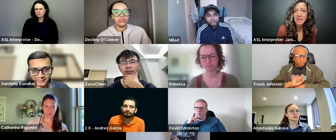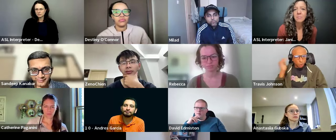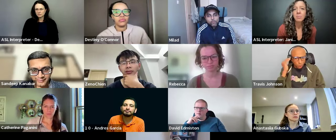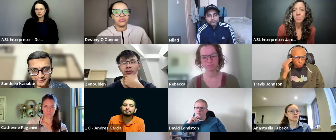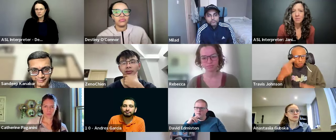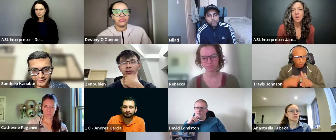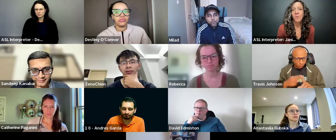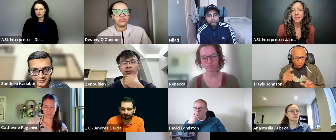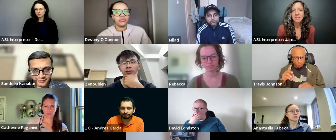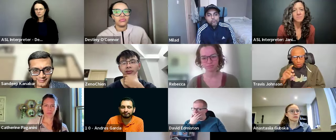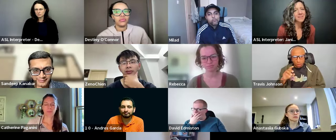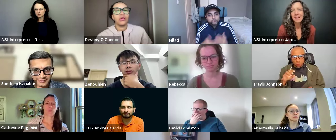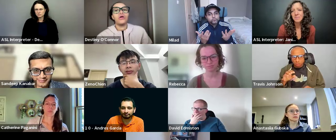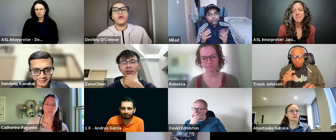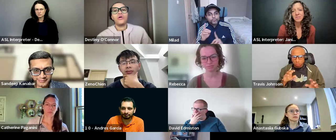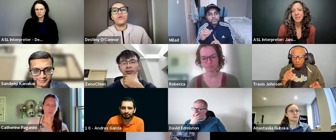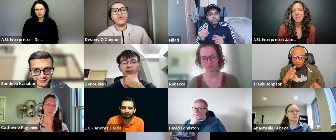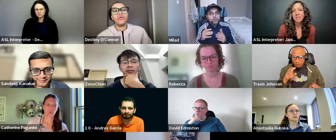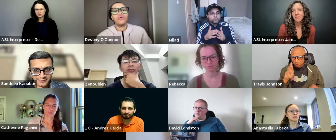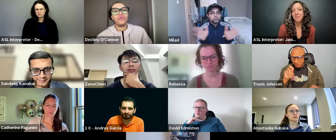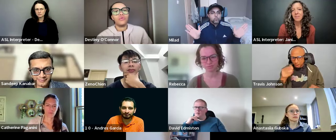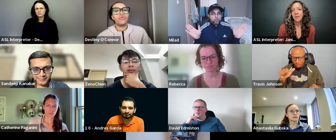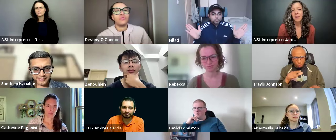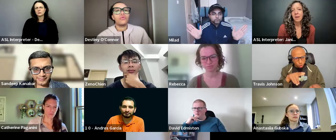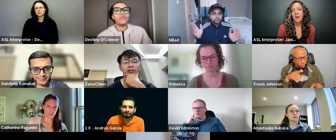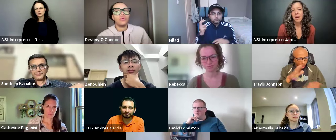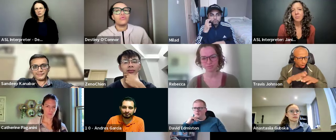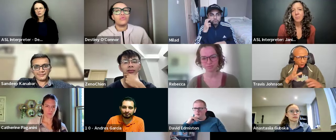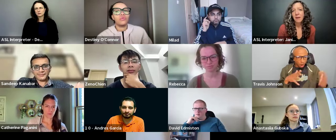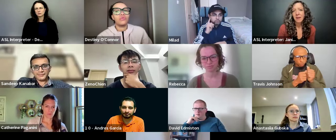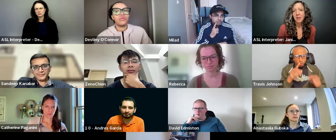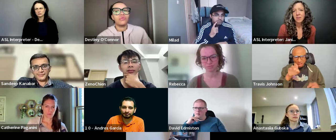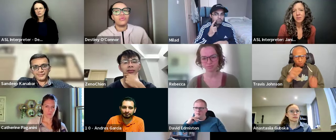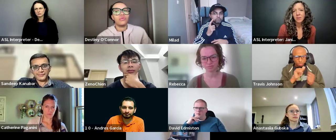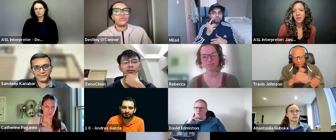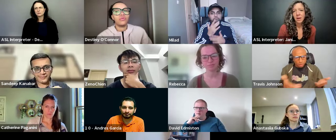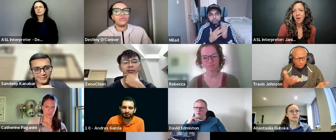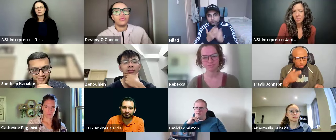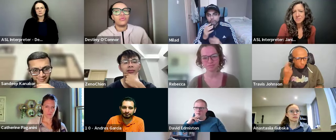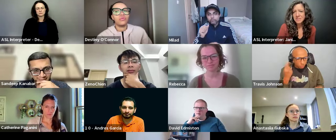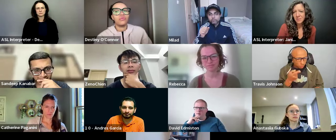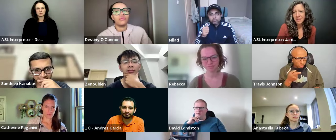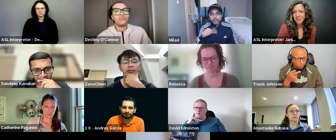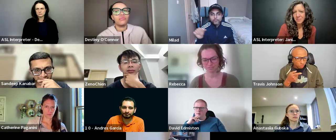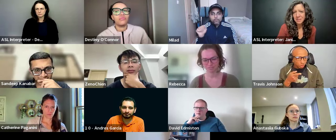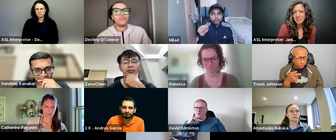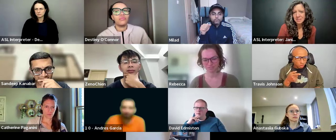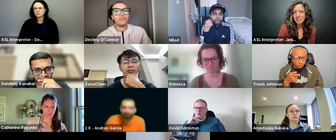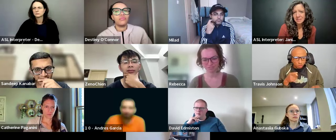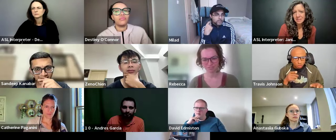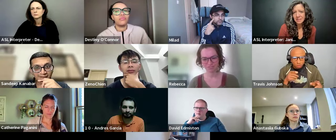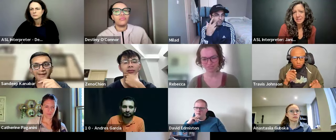Disability Employment. Employment Awareness Month, not specifically Deaf. Rebecca, are you up to Rebecca, date with that? are you up to date with